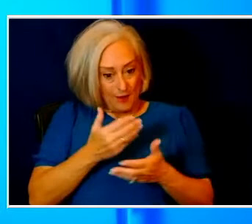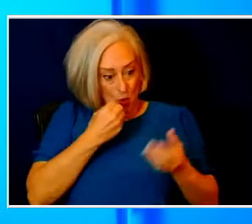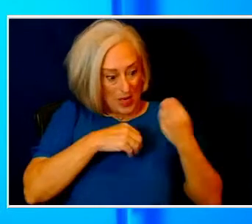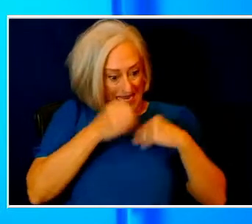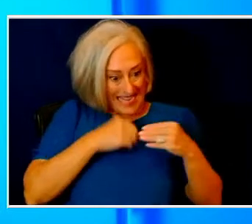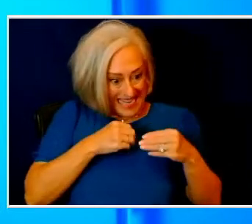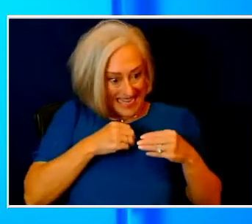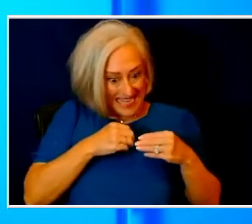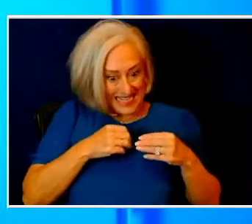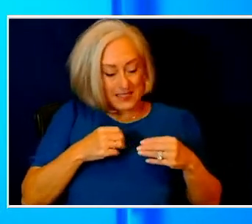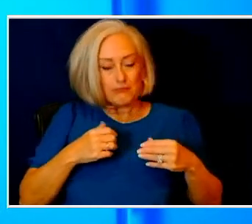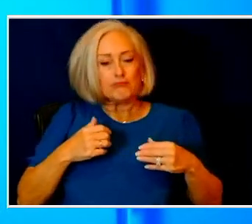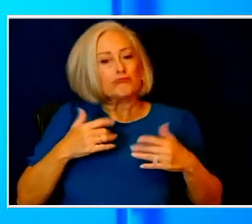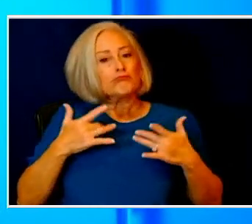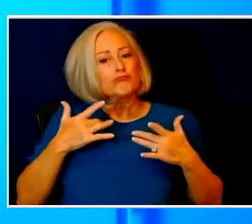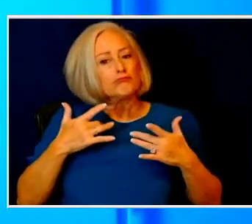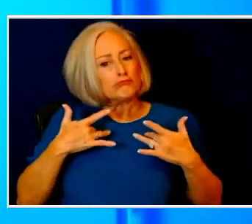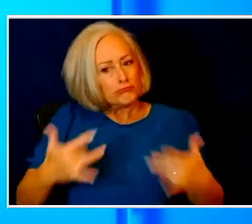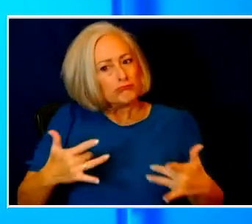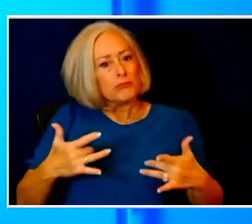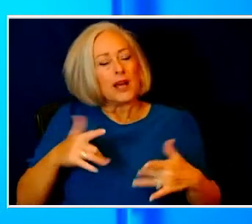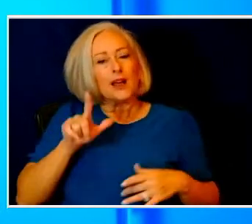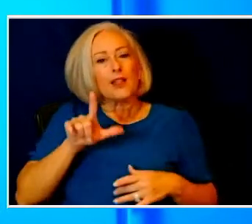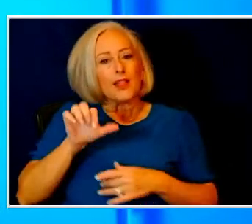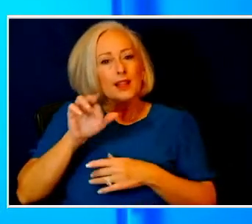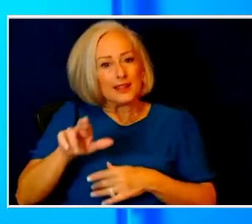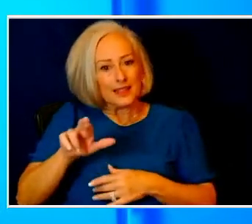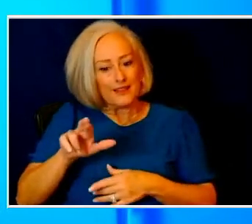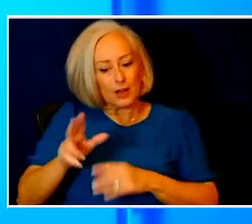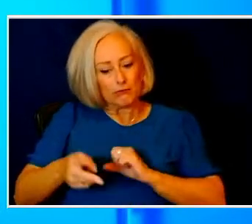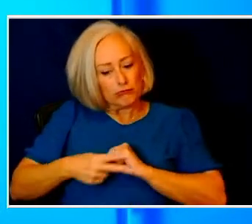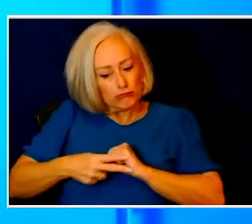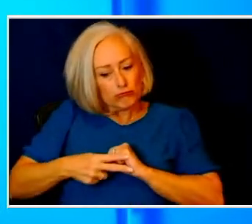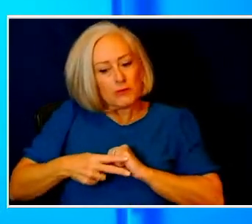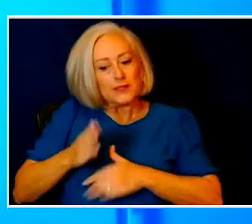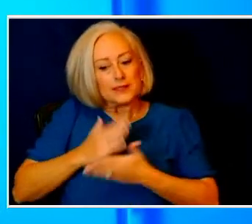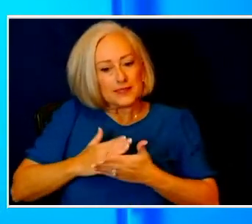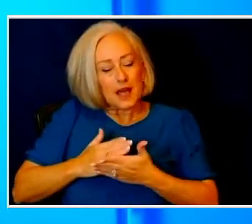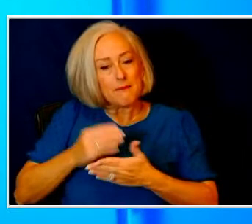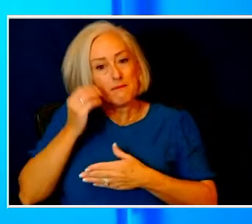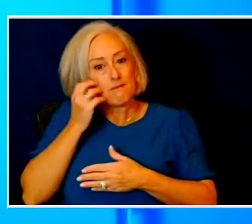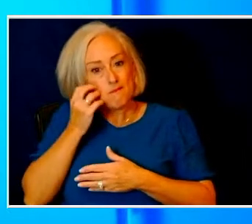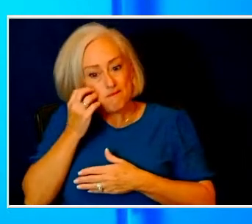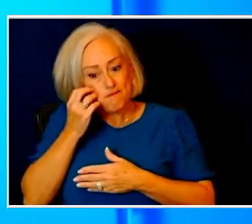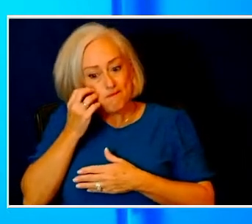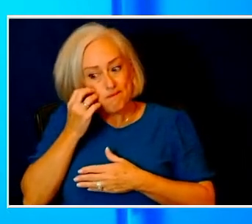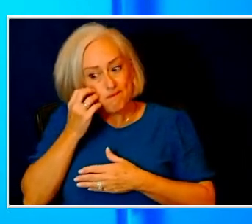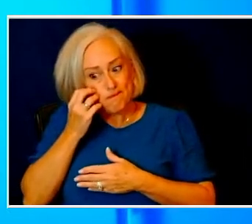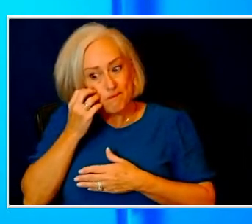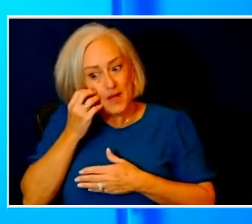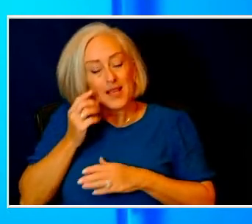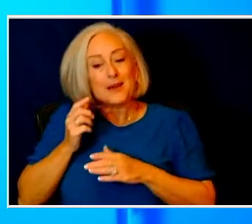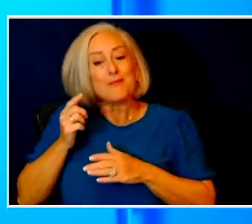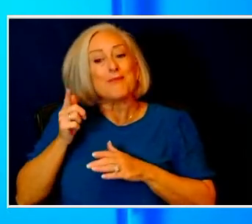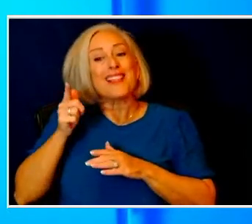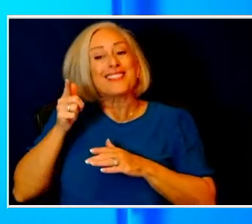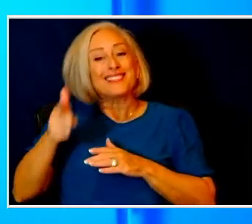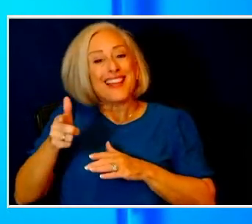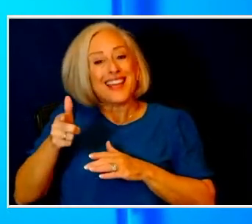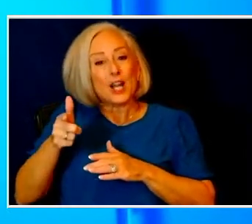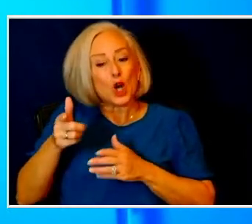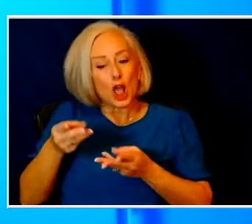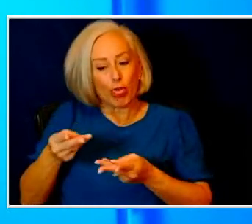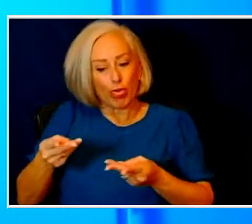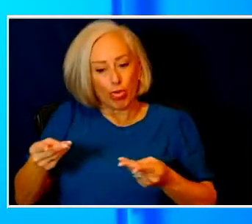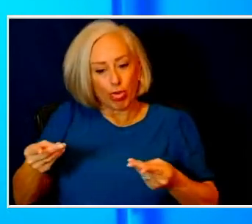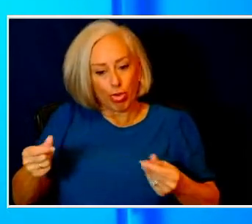normal conditions, the fat doesn't last that long in the liver, and the liver processes it and it delivers it to the rest of the body in a